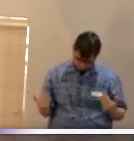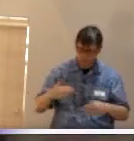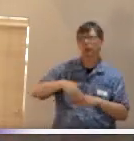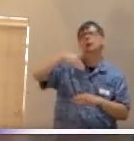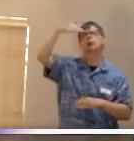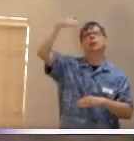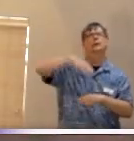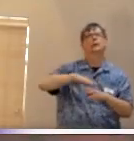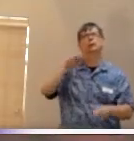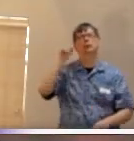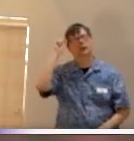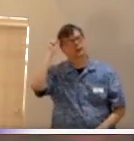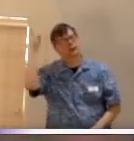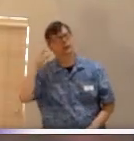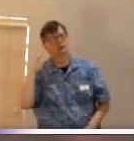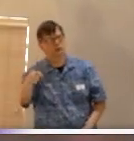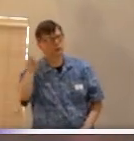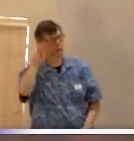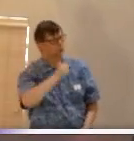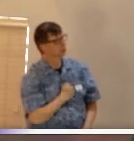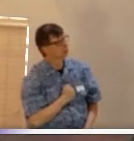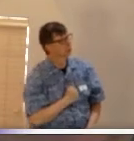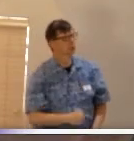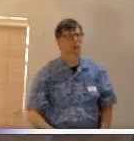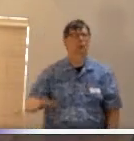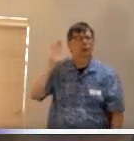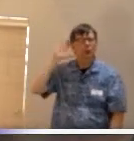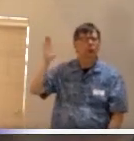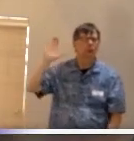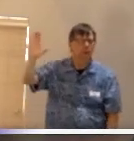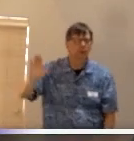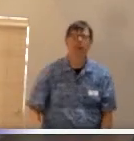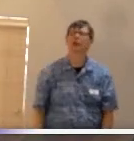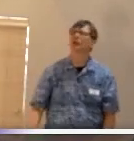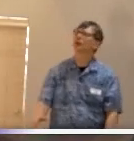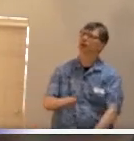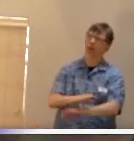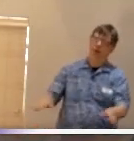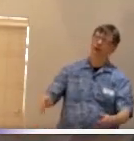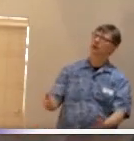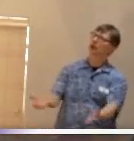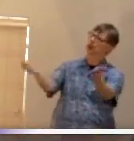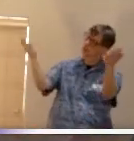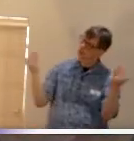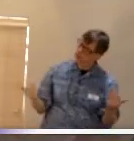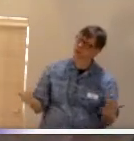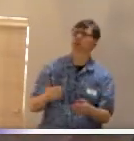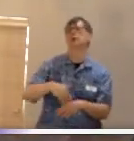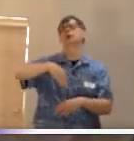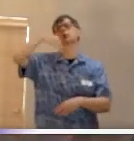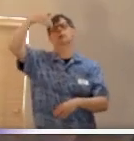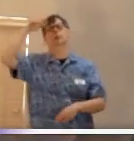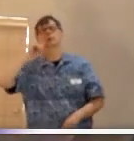own idea of yourself. You hear that? You cannot receive more than the own idea